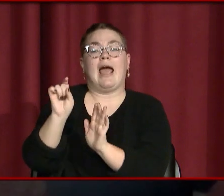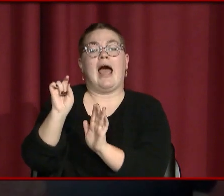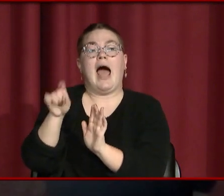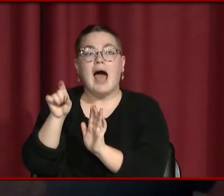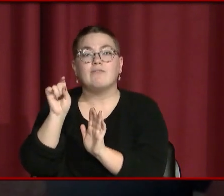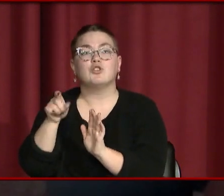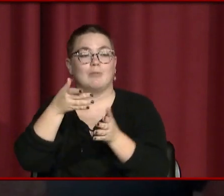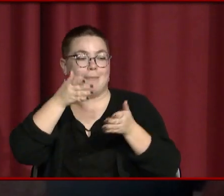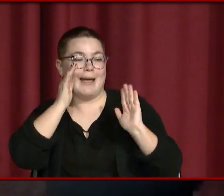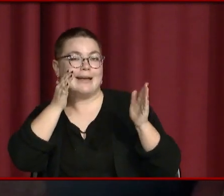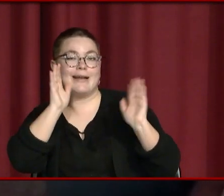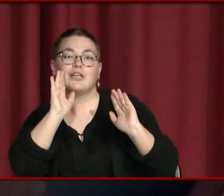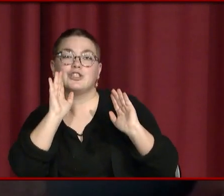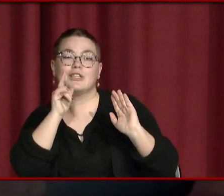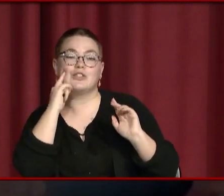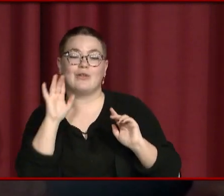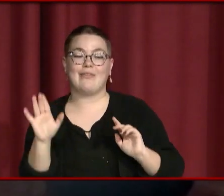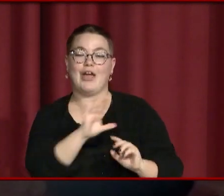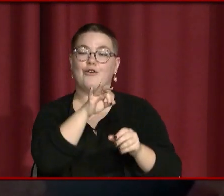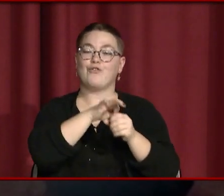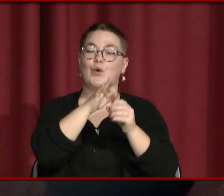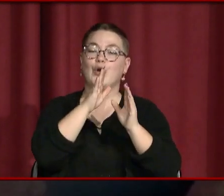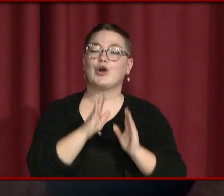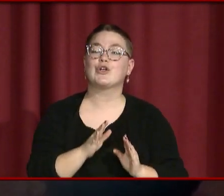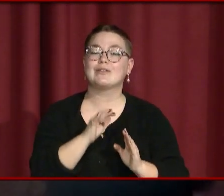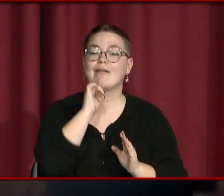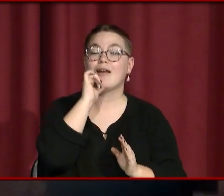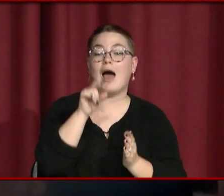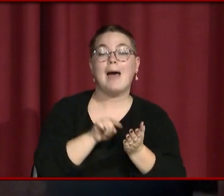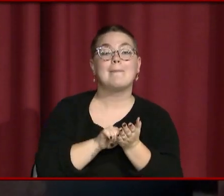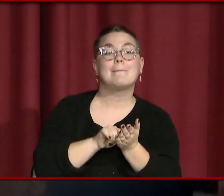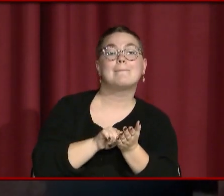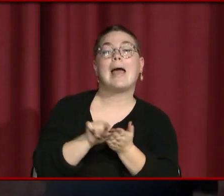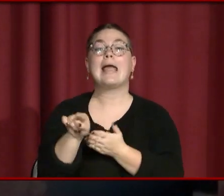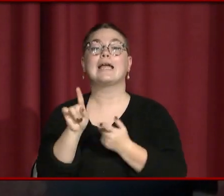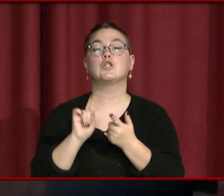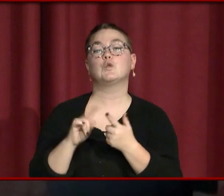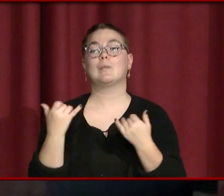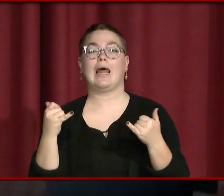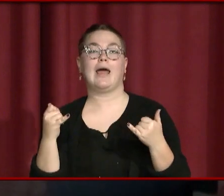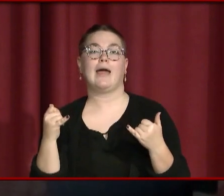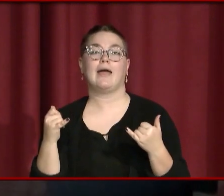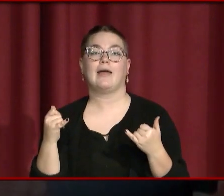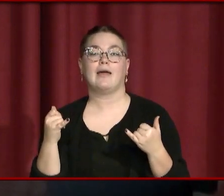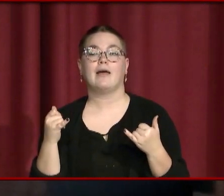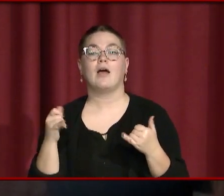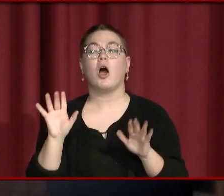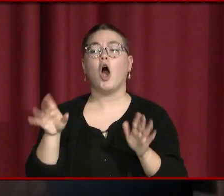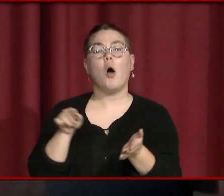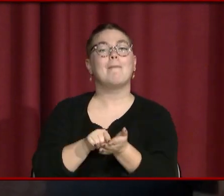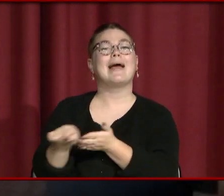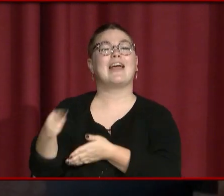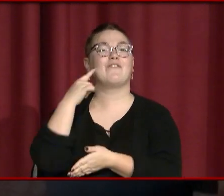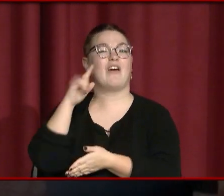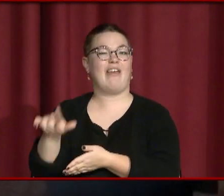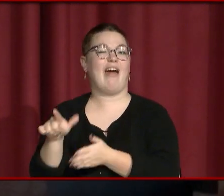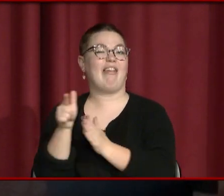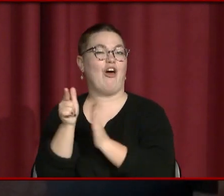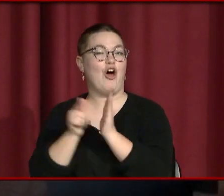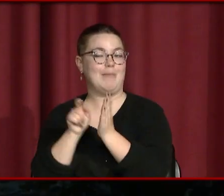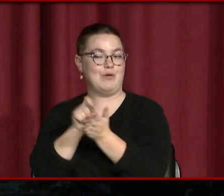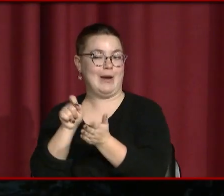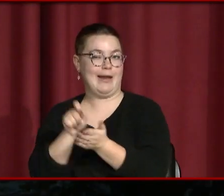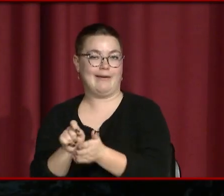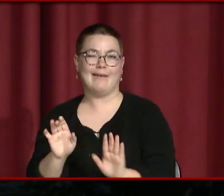of Ohio voters rather than playing to party extremes and big-pocketed donors. And